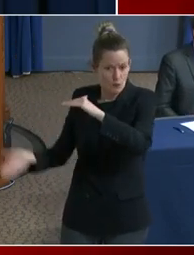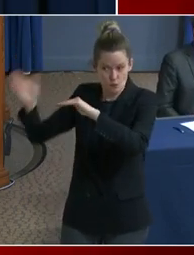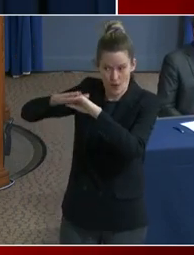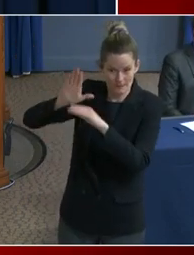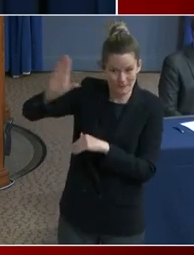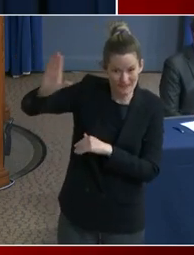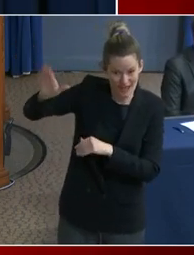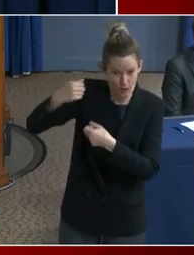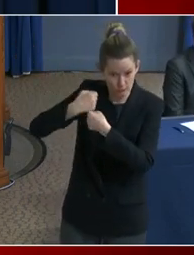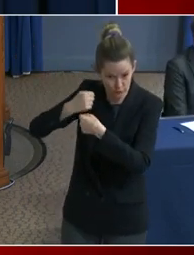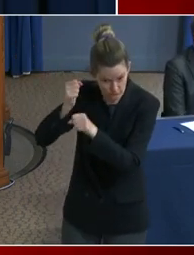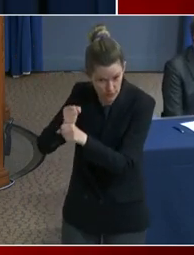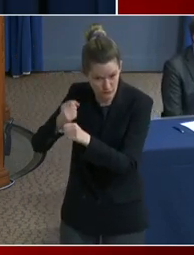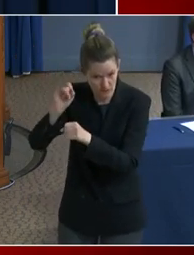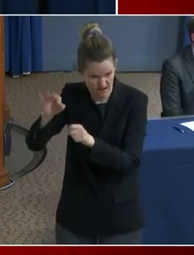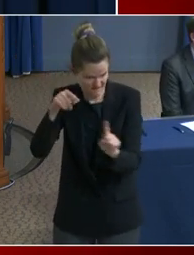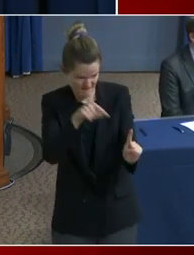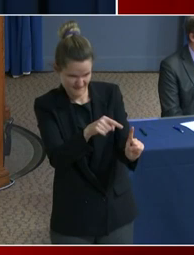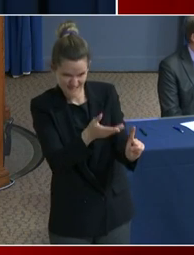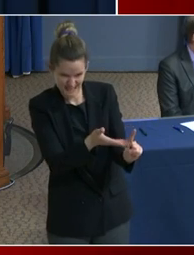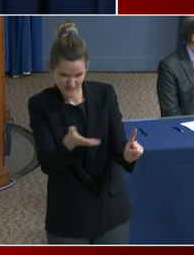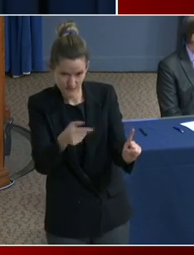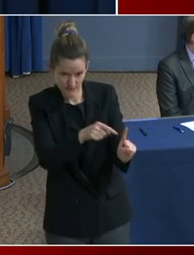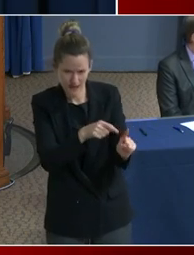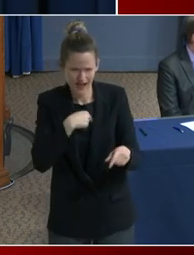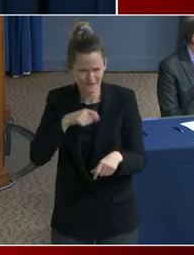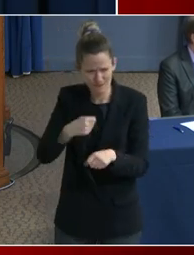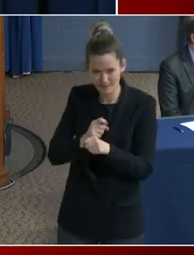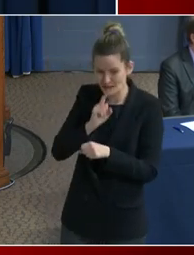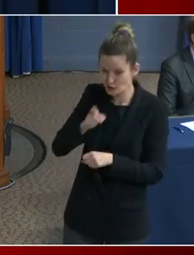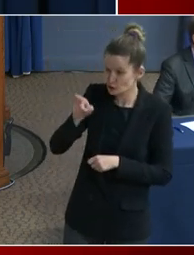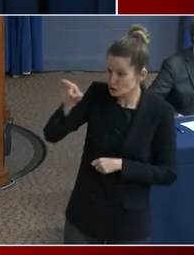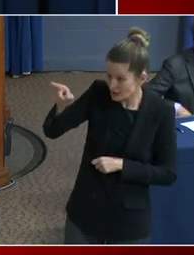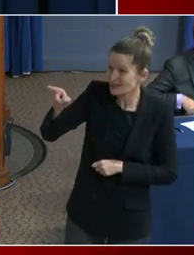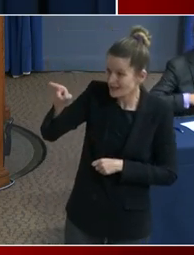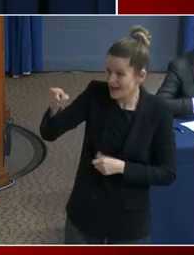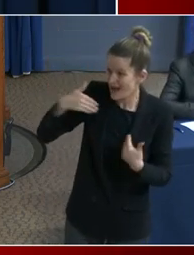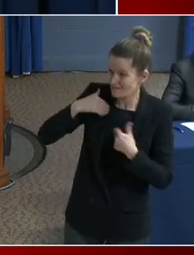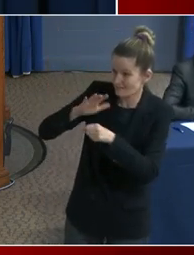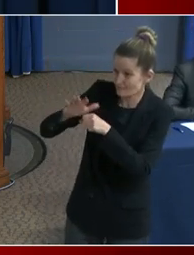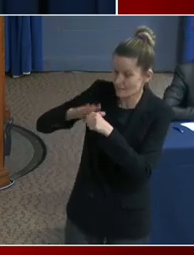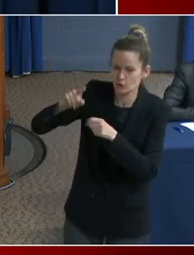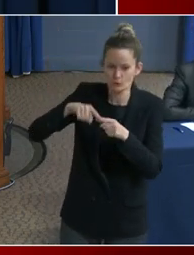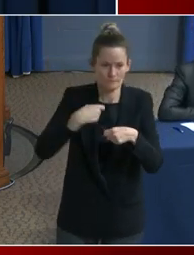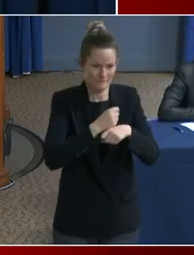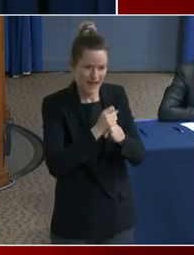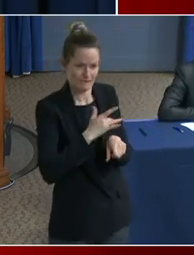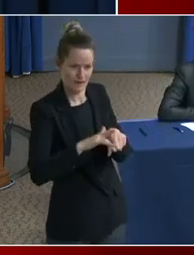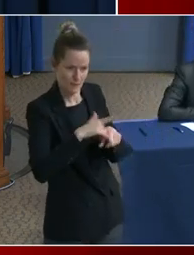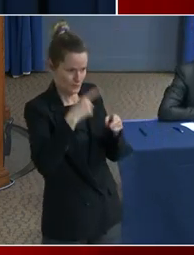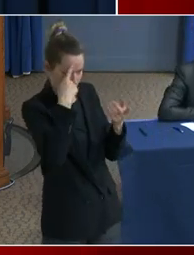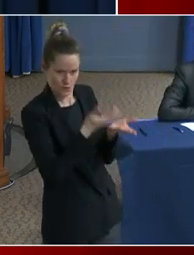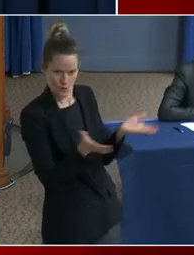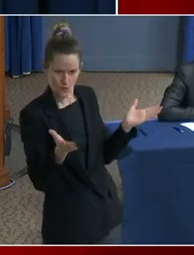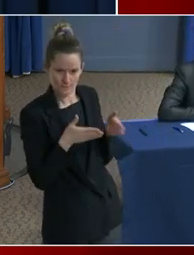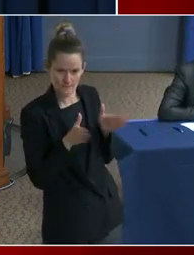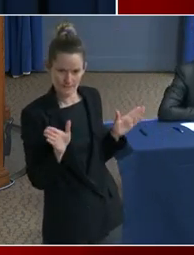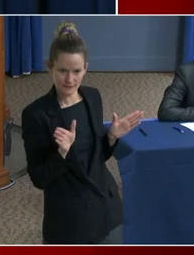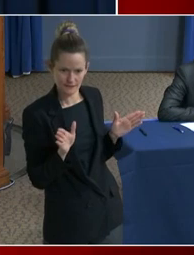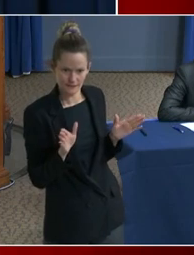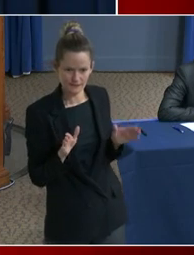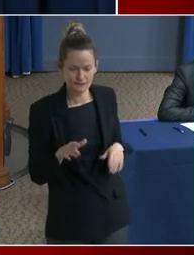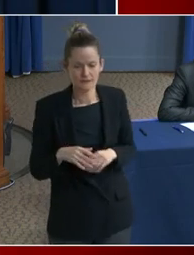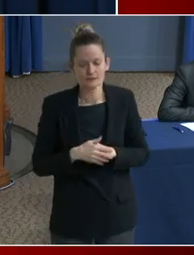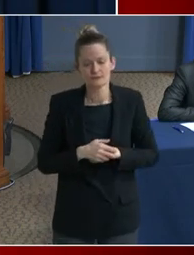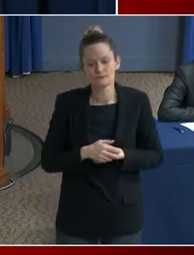their product would be, and eventually reach equilibrium for demand and supply. So we don't see